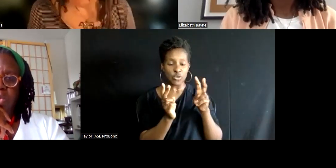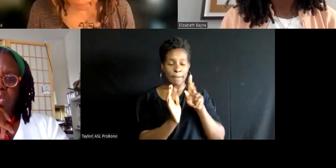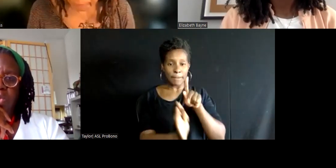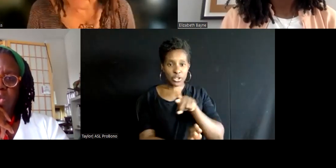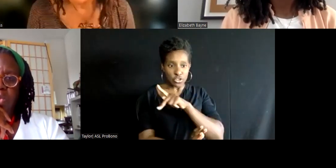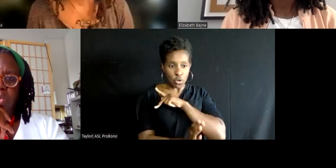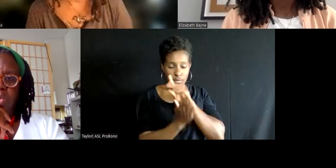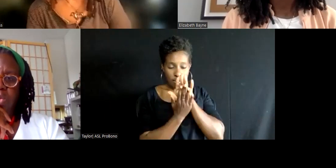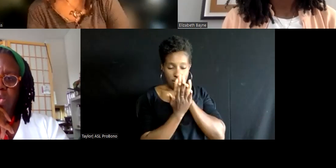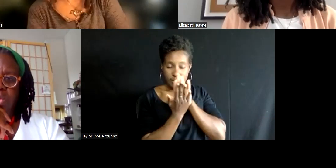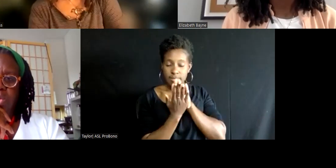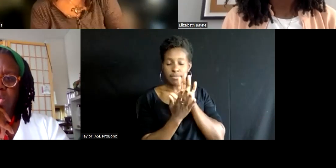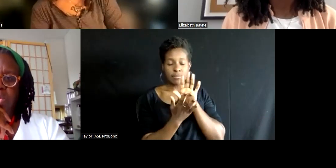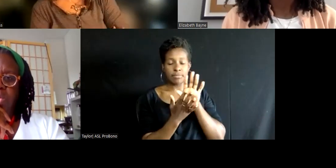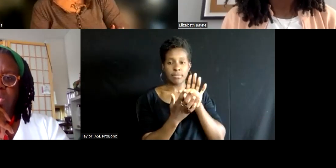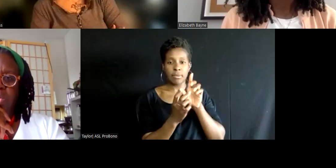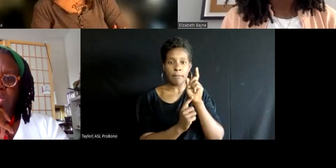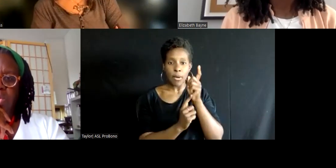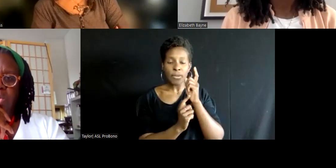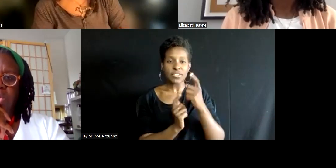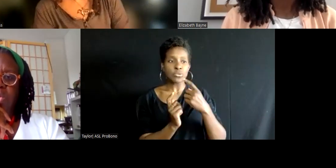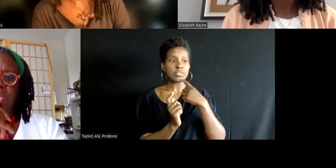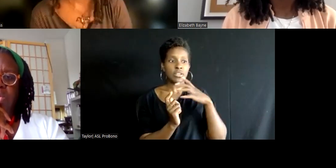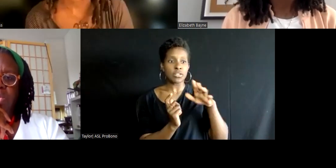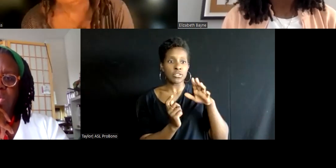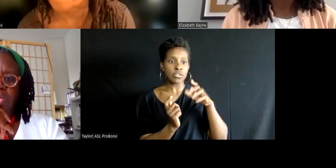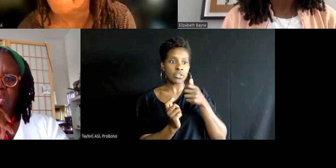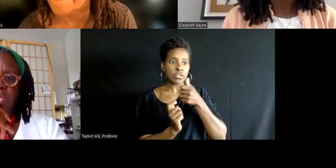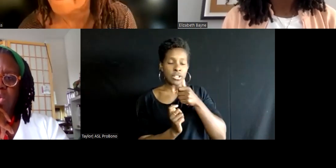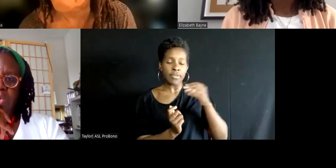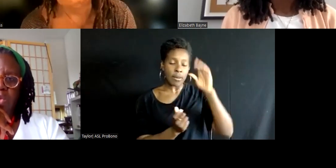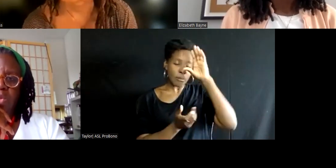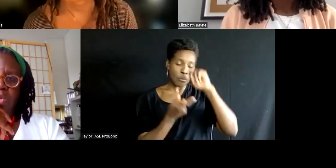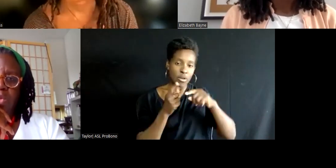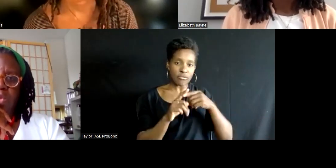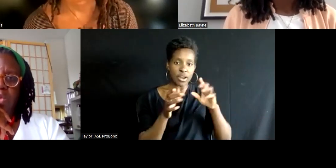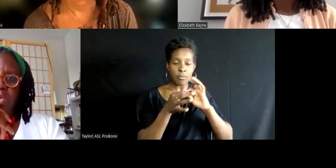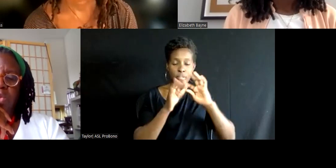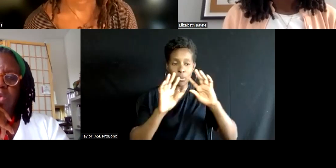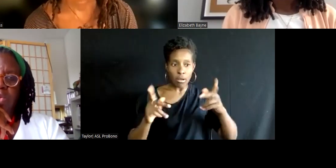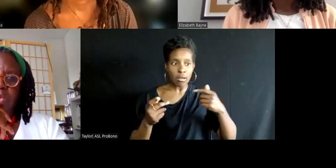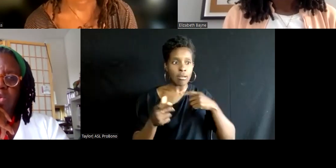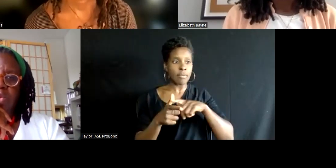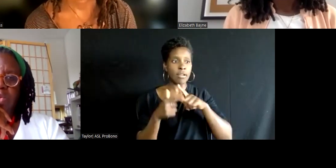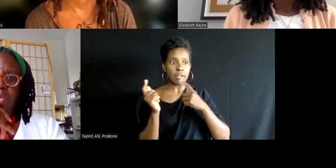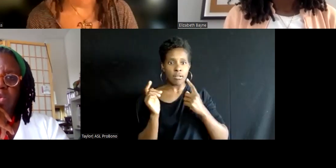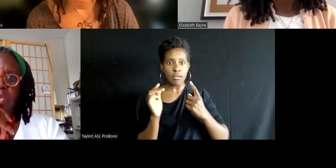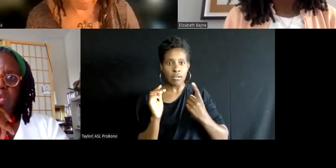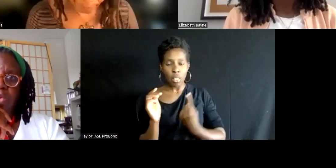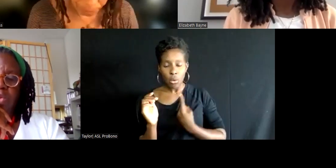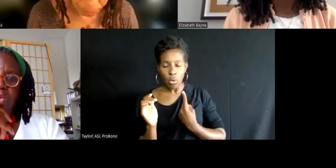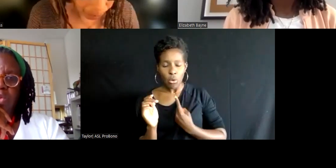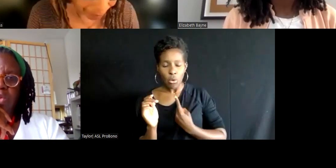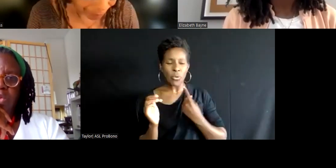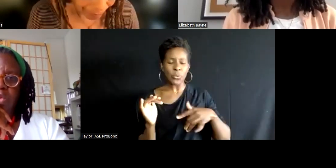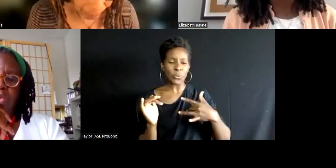that, that her boyfriend and her broke up, like being alone. I really felt